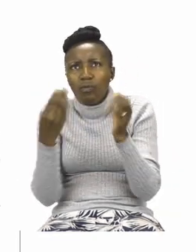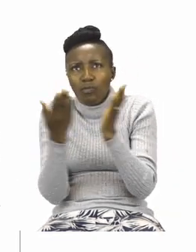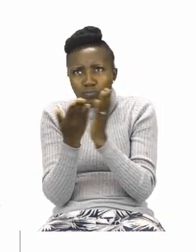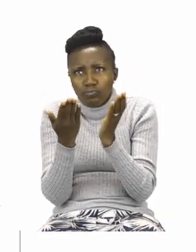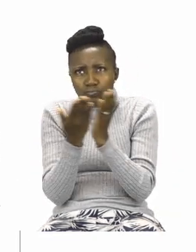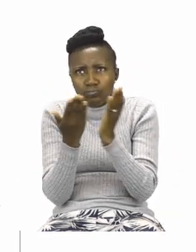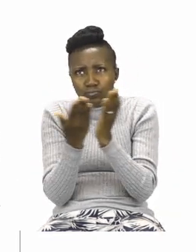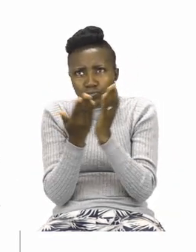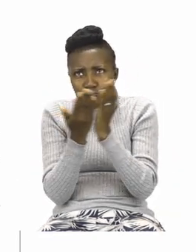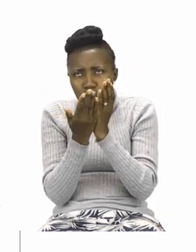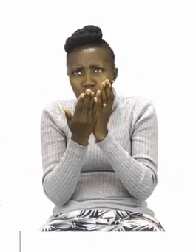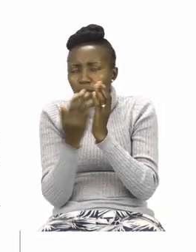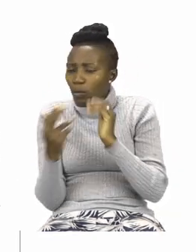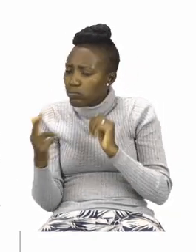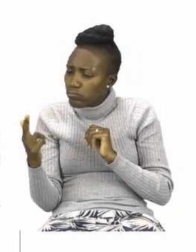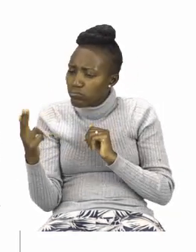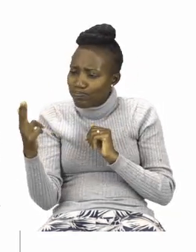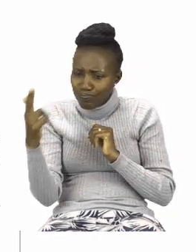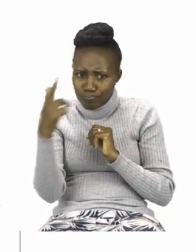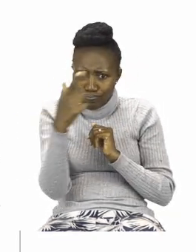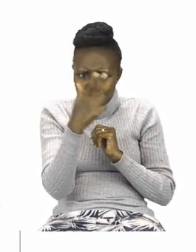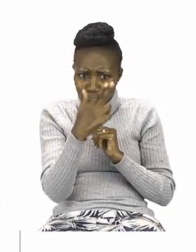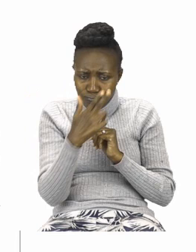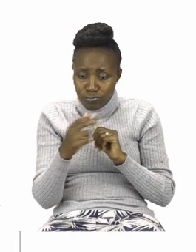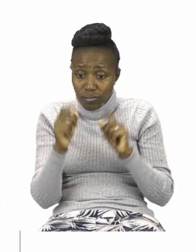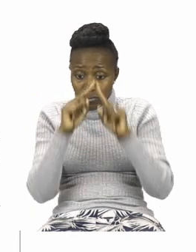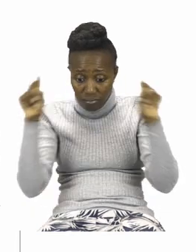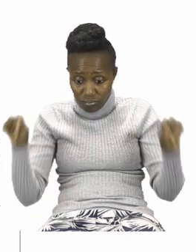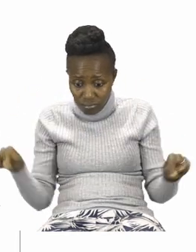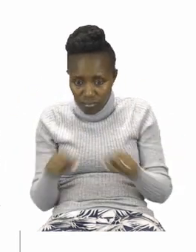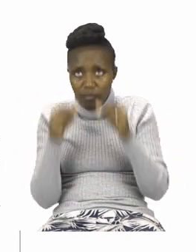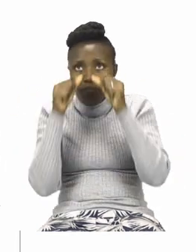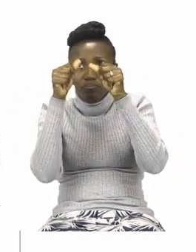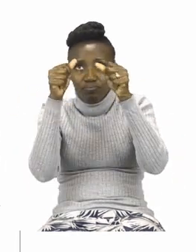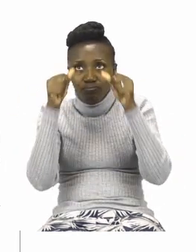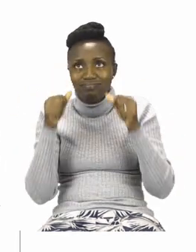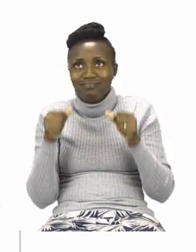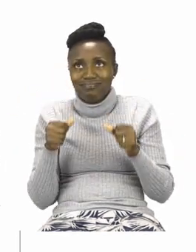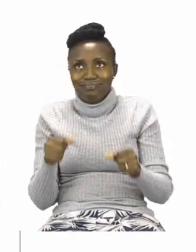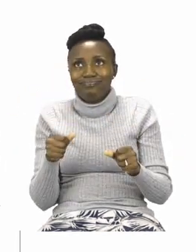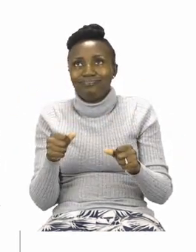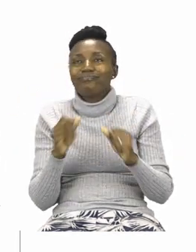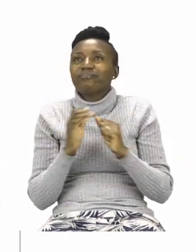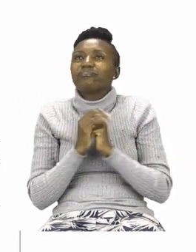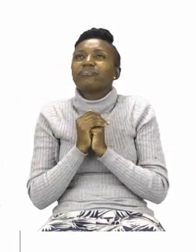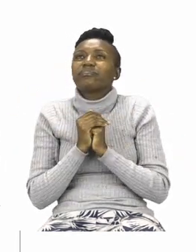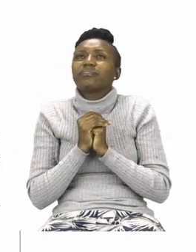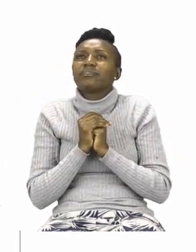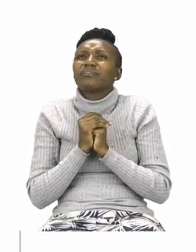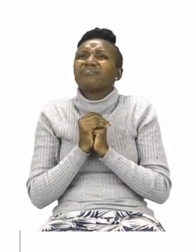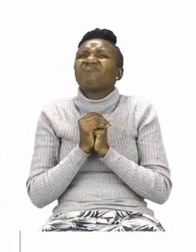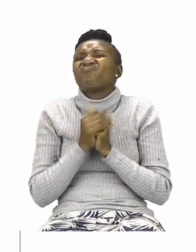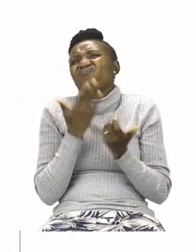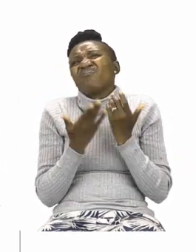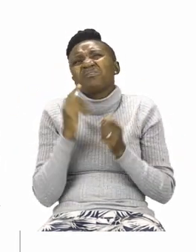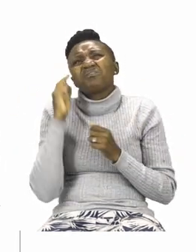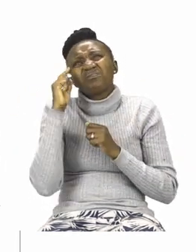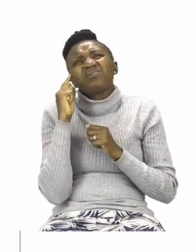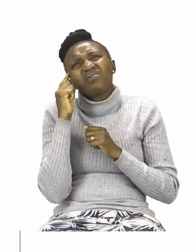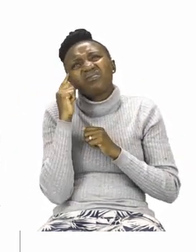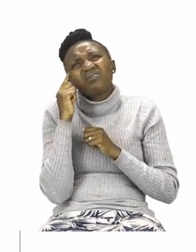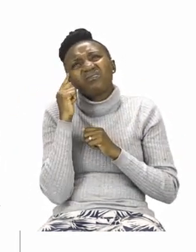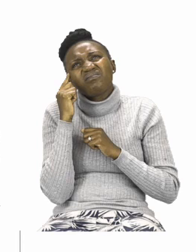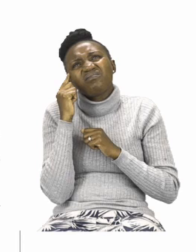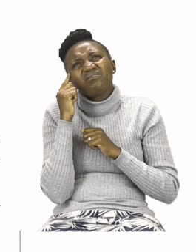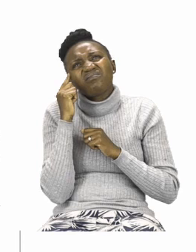to cut it out and paste it on the page. Now, some of you are asking, Teacher, what